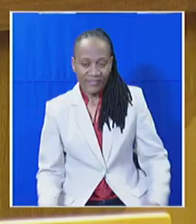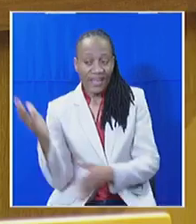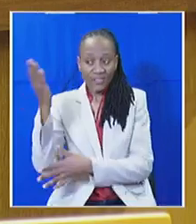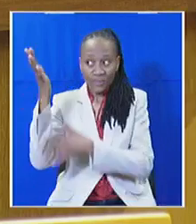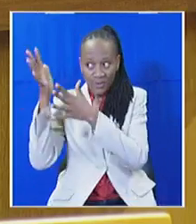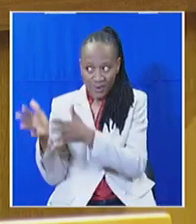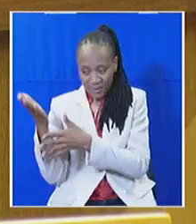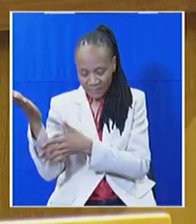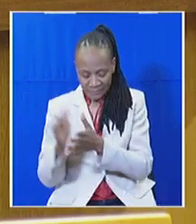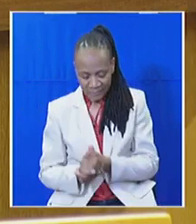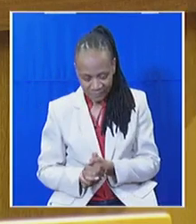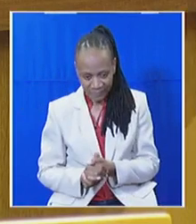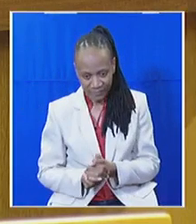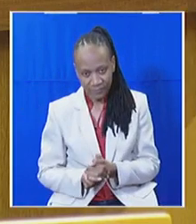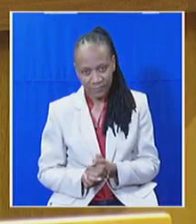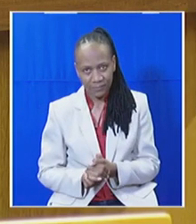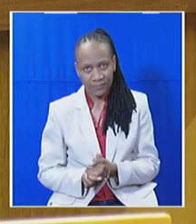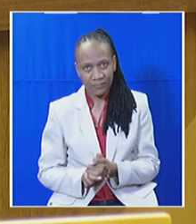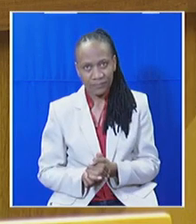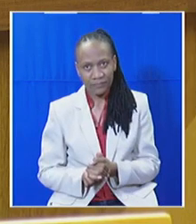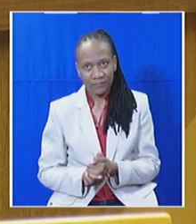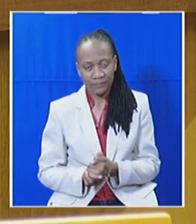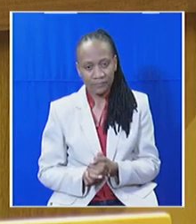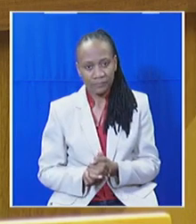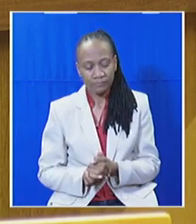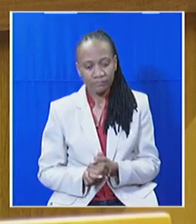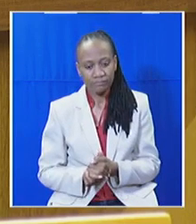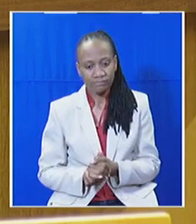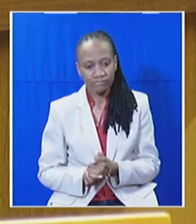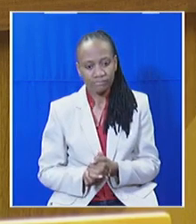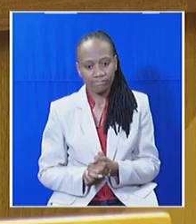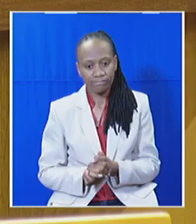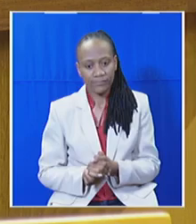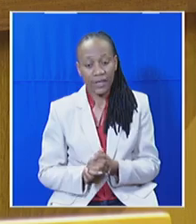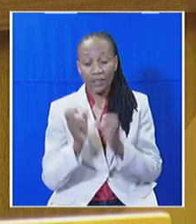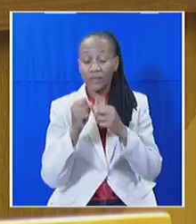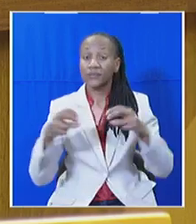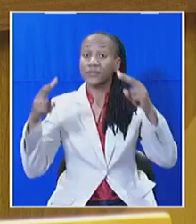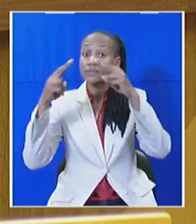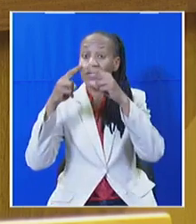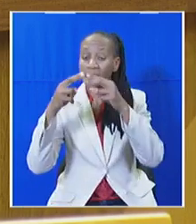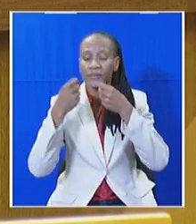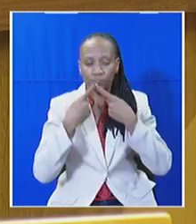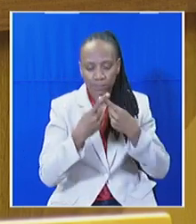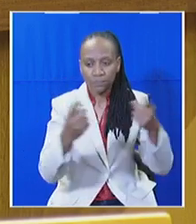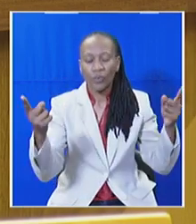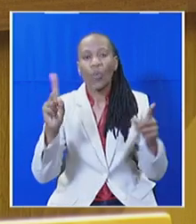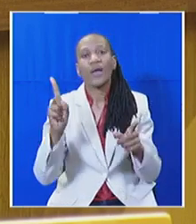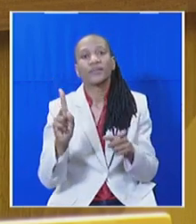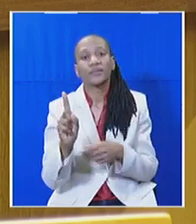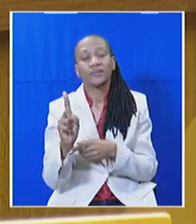Speaker, the Alliance Summit Declaration affirms the importance